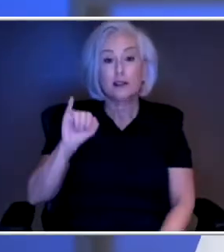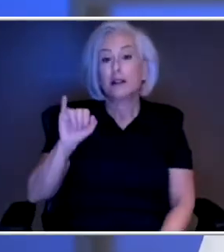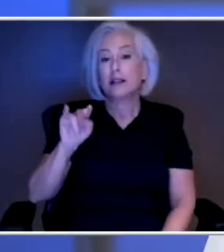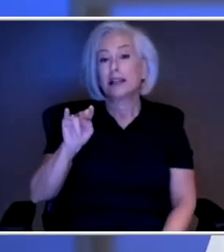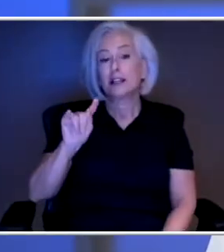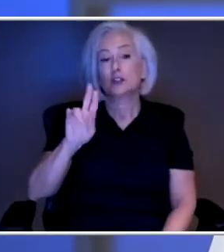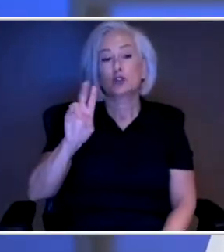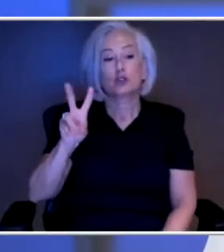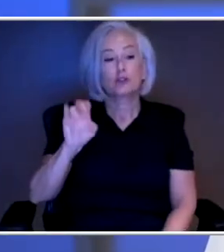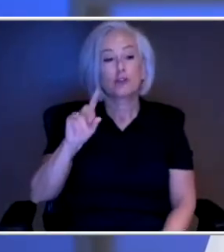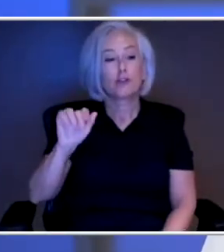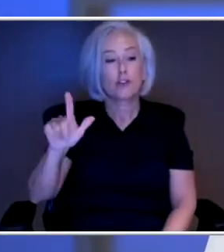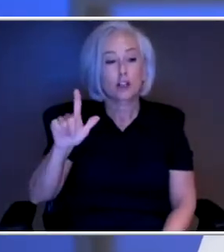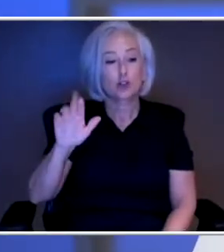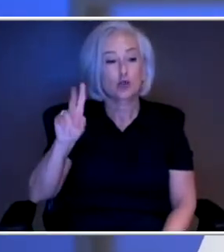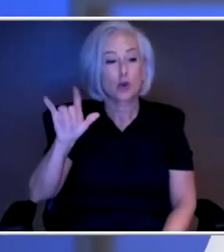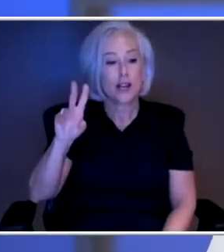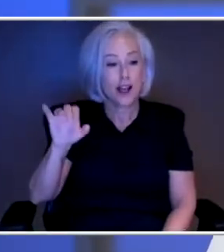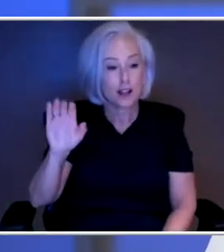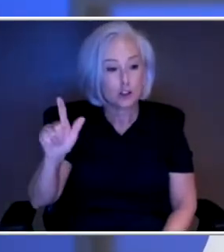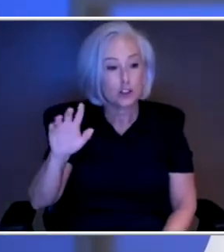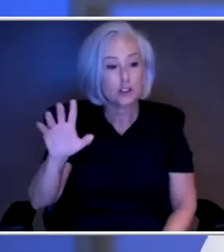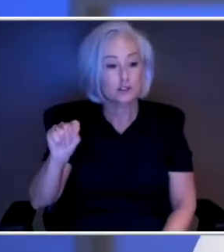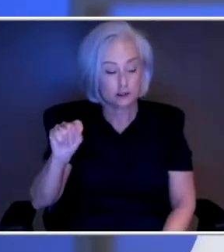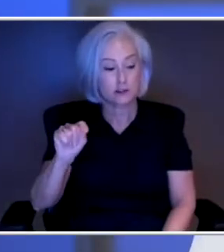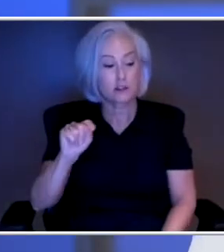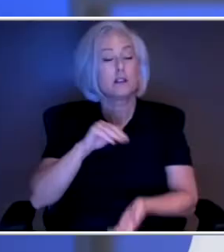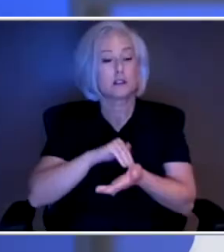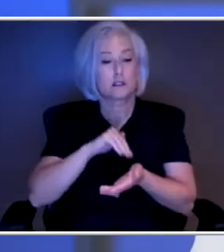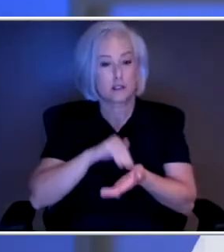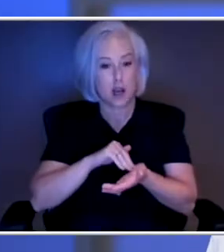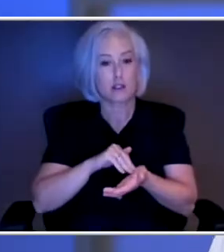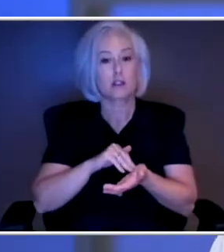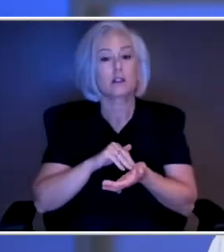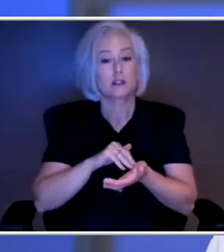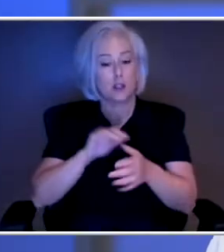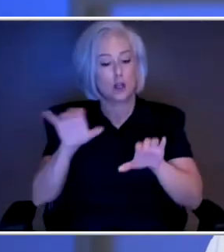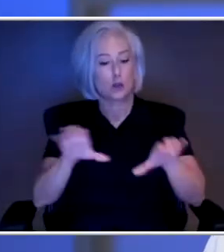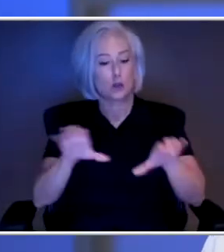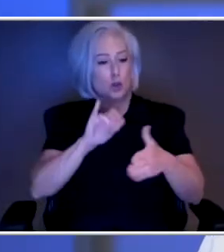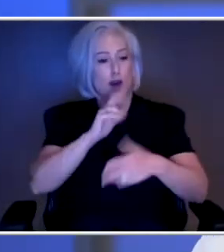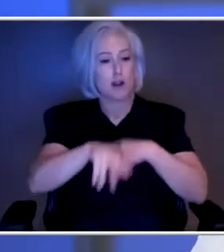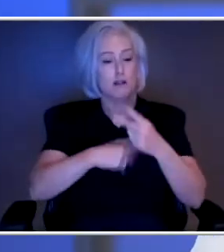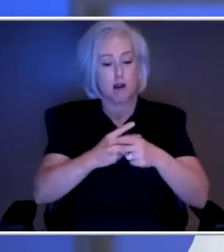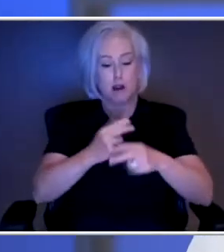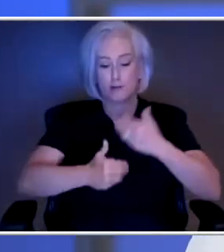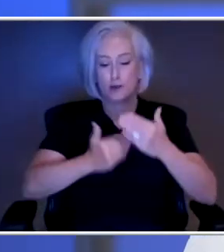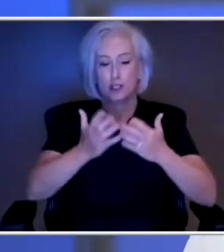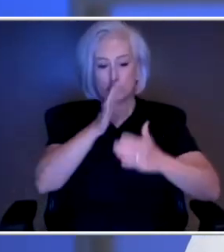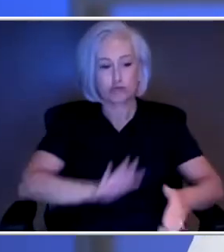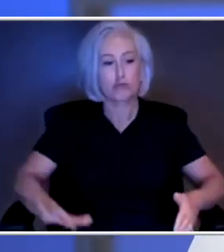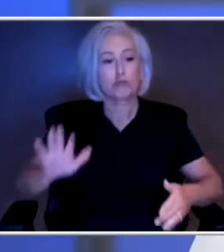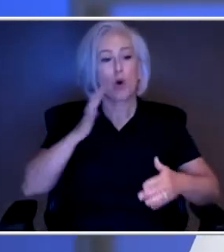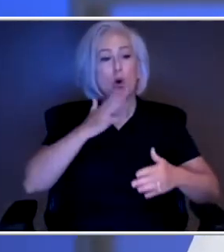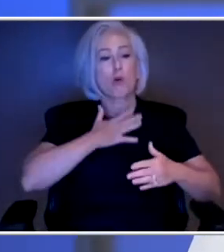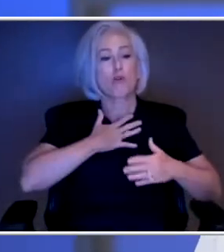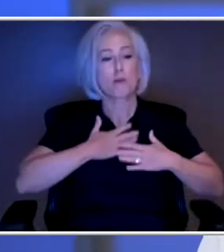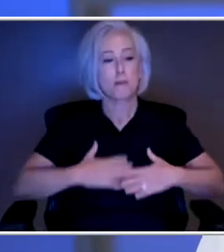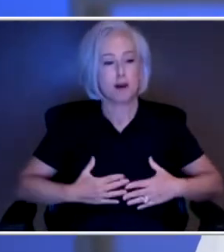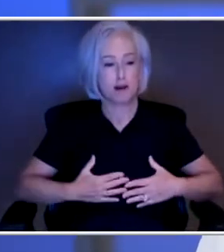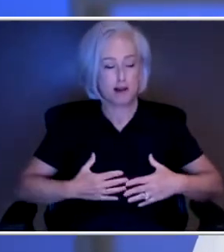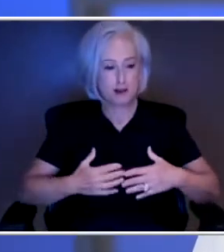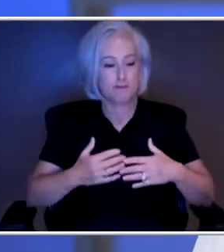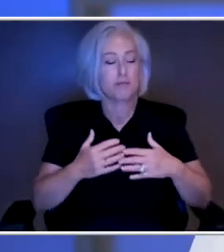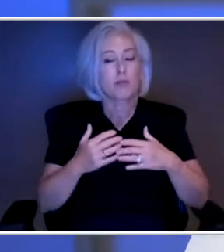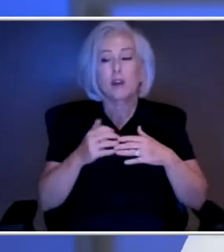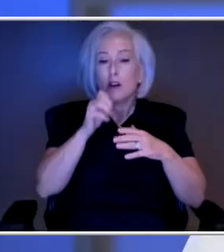because we do a lot of these types of procedures all over the whole body. Mm-hmm. And then the other reason is there's not a lot of people that focus